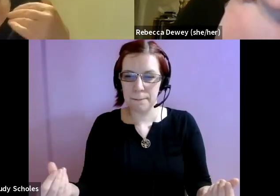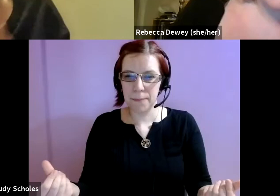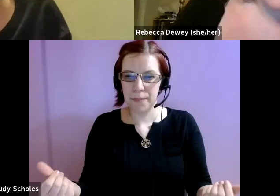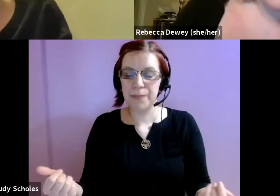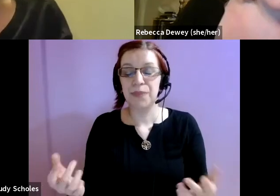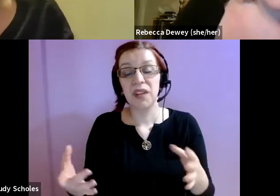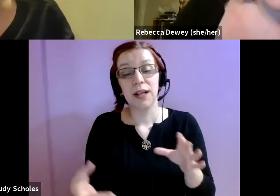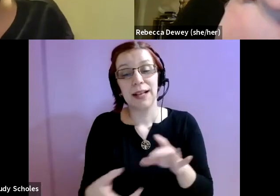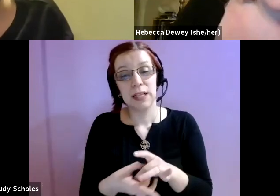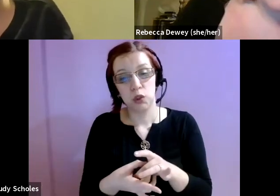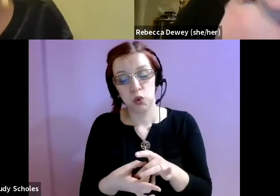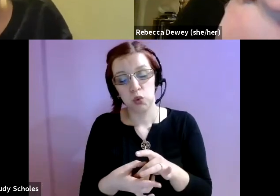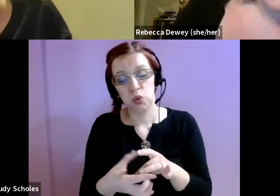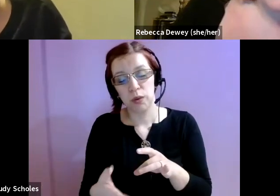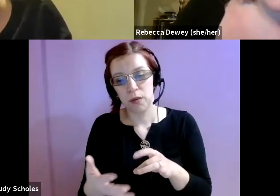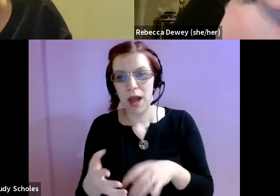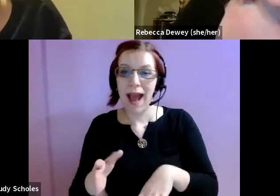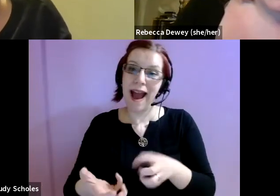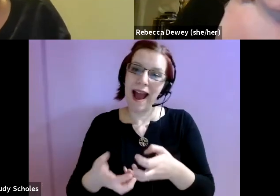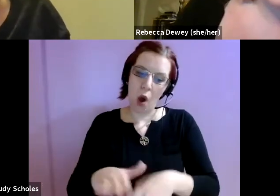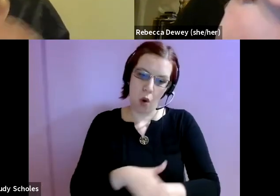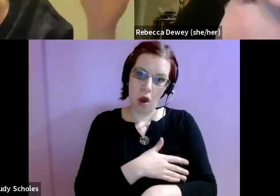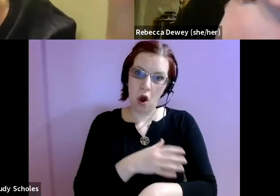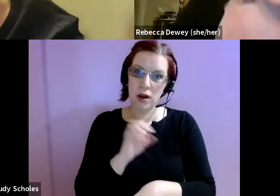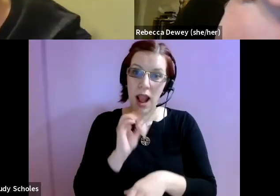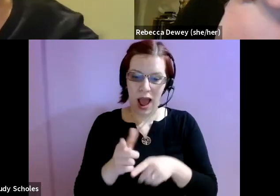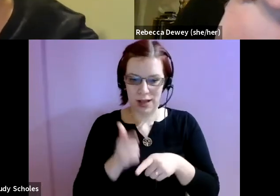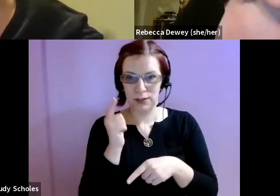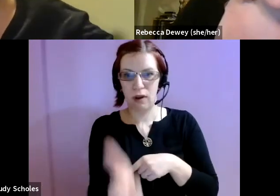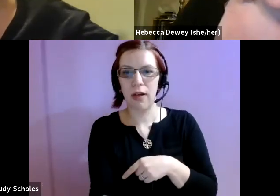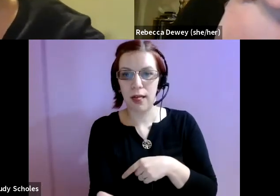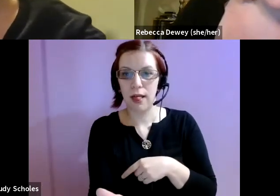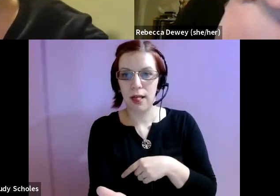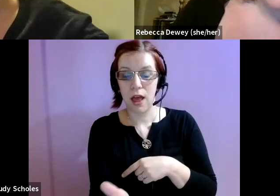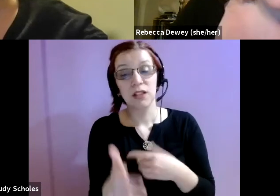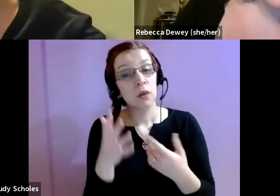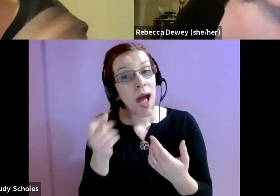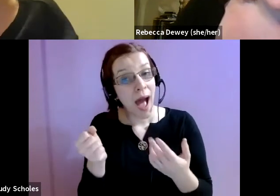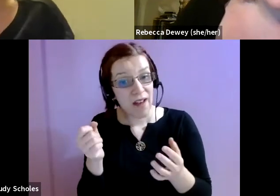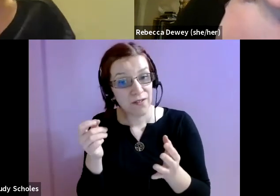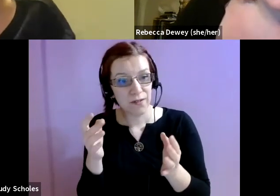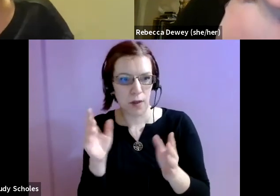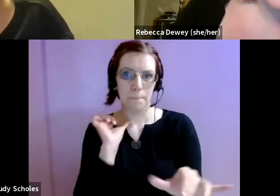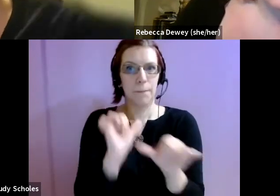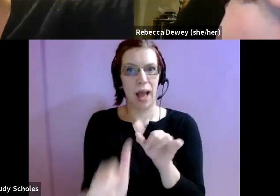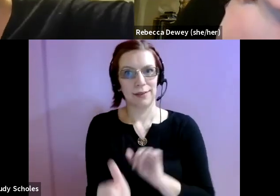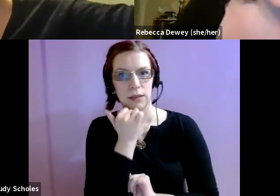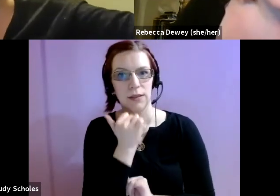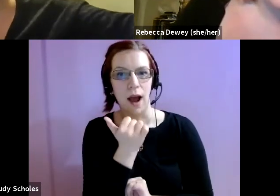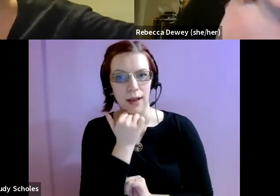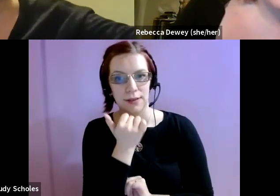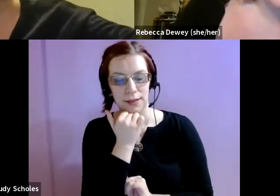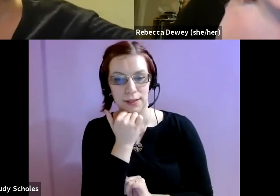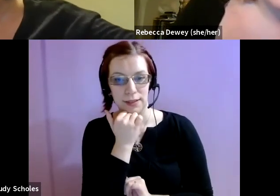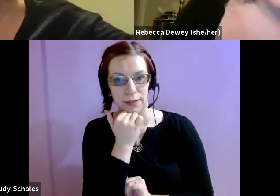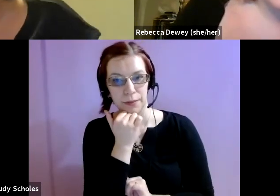with the effectively the time it takes light to travel. So there is actually an optimum size for any gravitational wave frequency. There's actually an